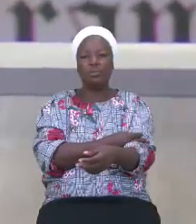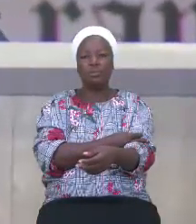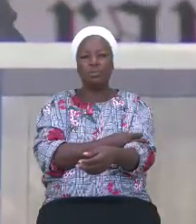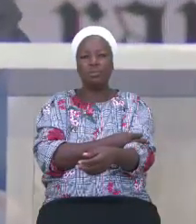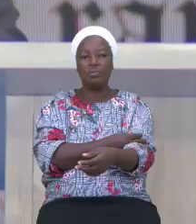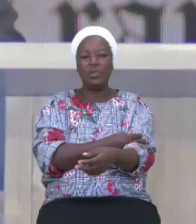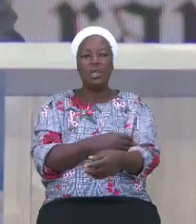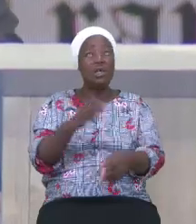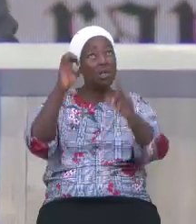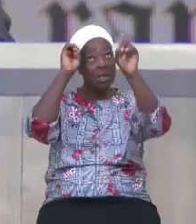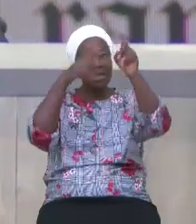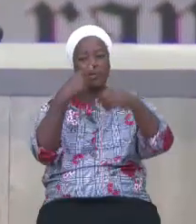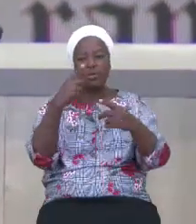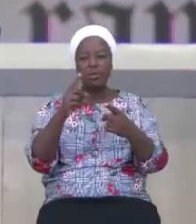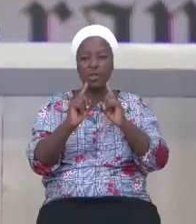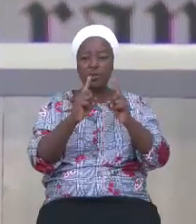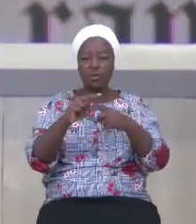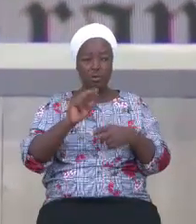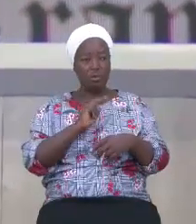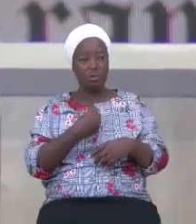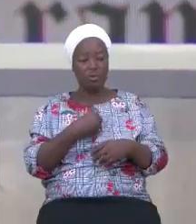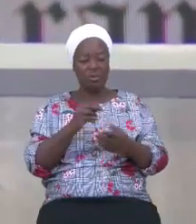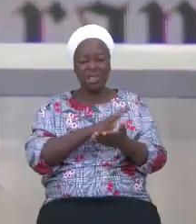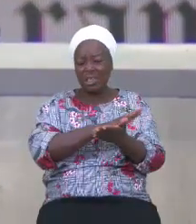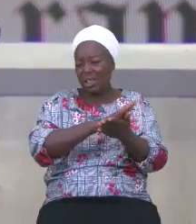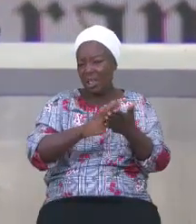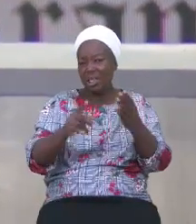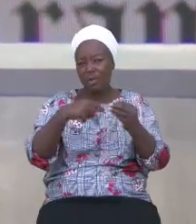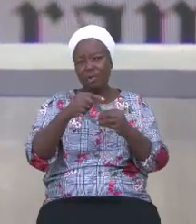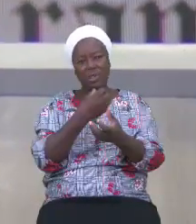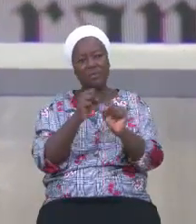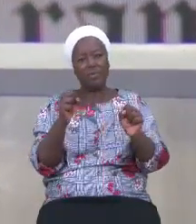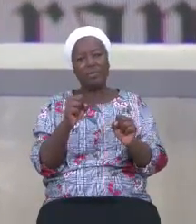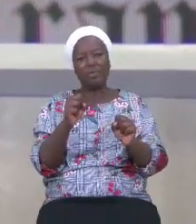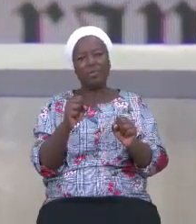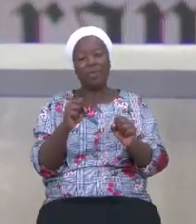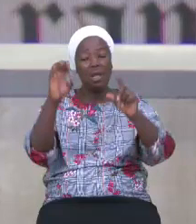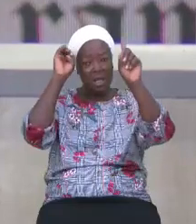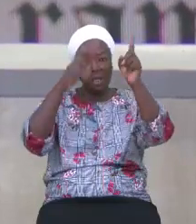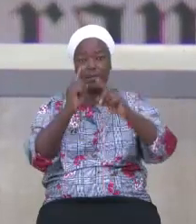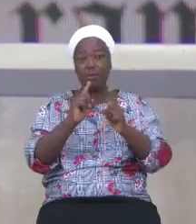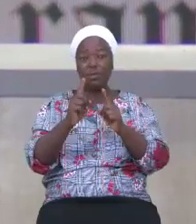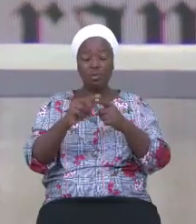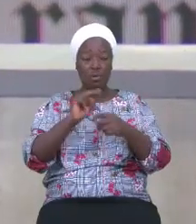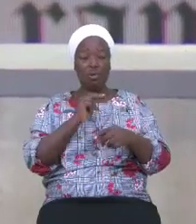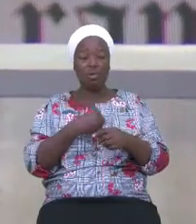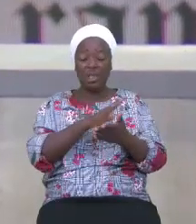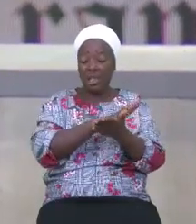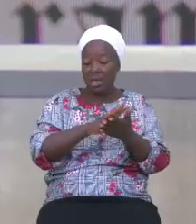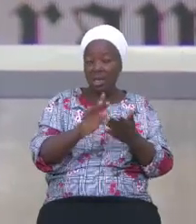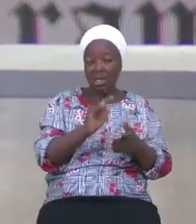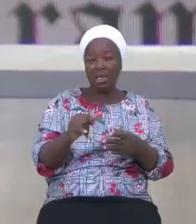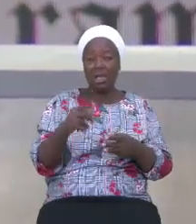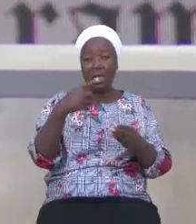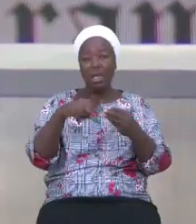speaks to us clearly about salvation. He speaks to us clearly